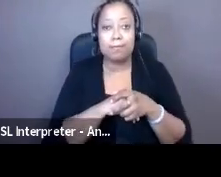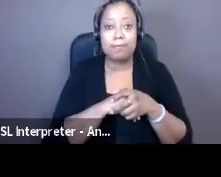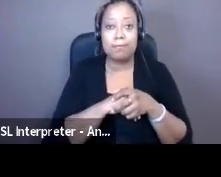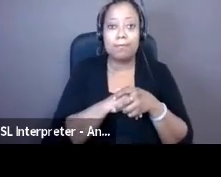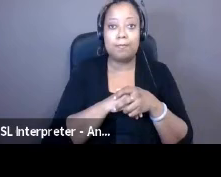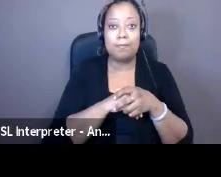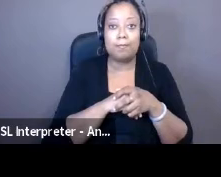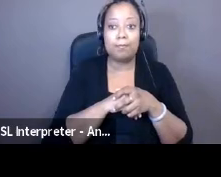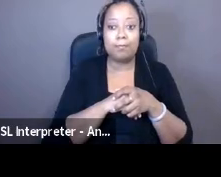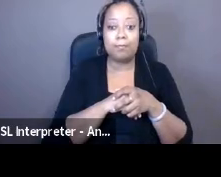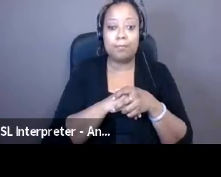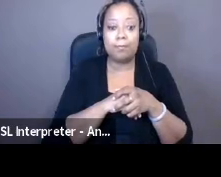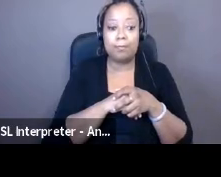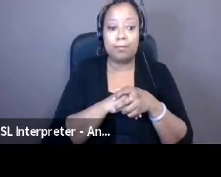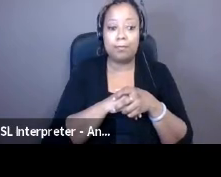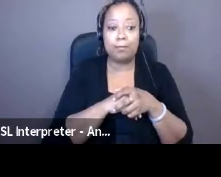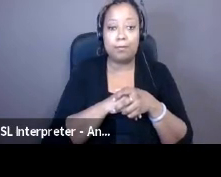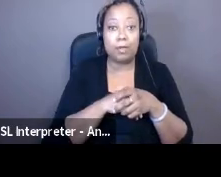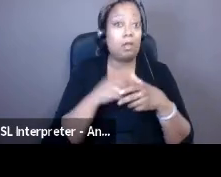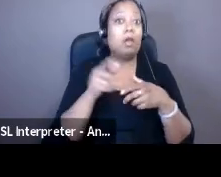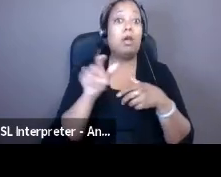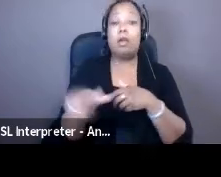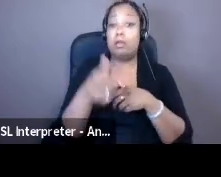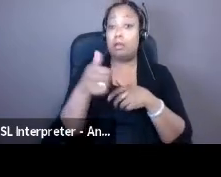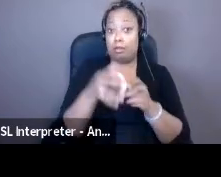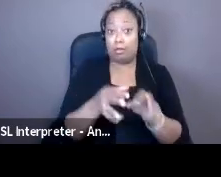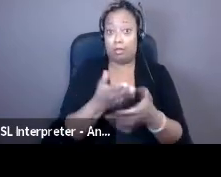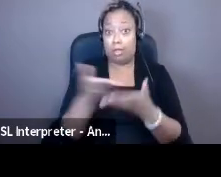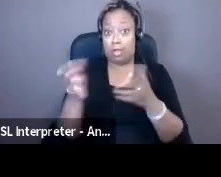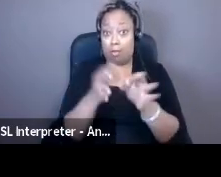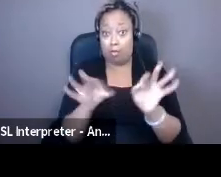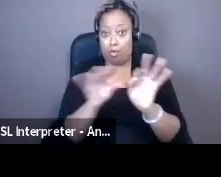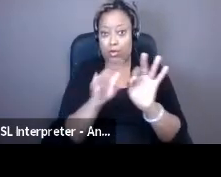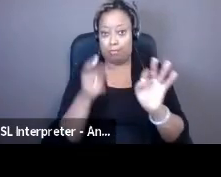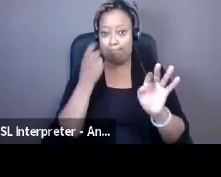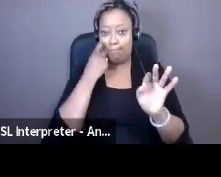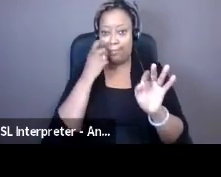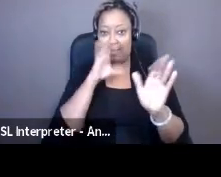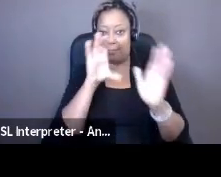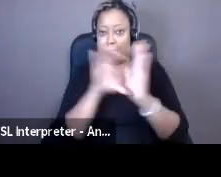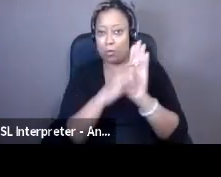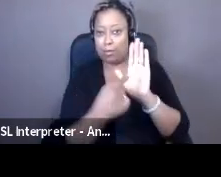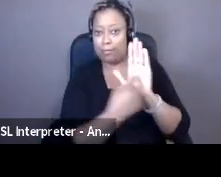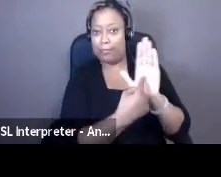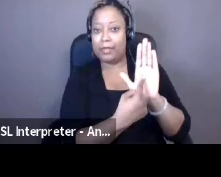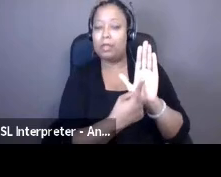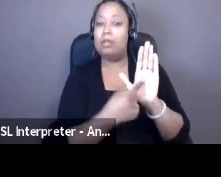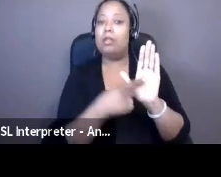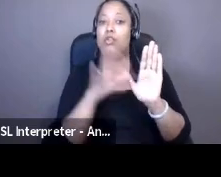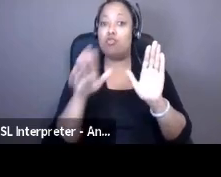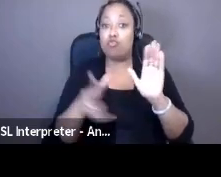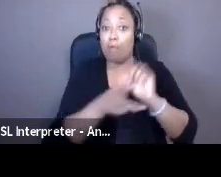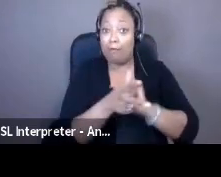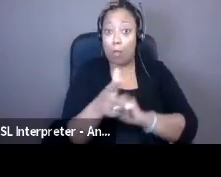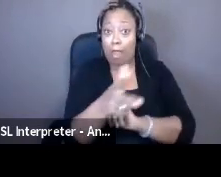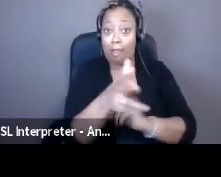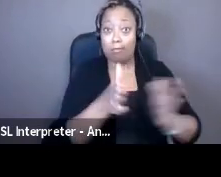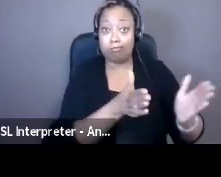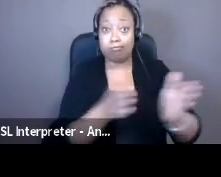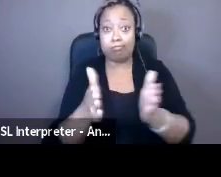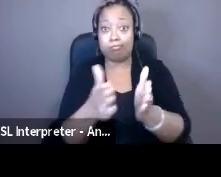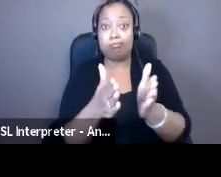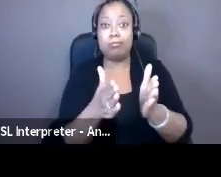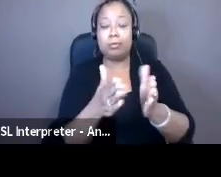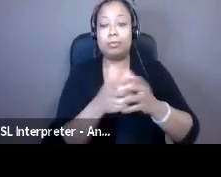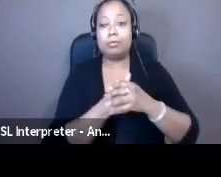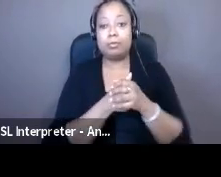One of the things that really is important, as you saw in that photograph of that gentleman in the wheelchair, is to design your driveway, the grade where you're